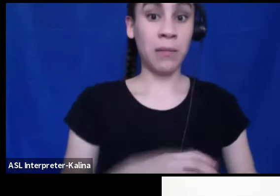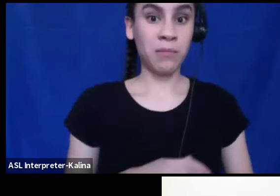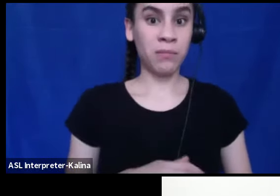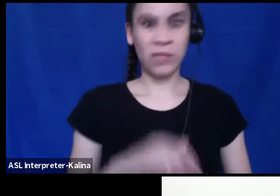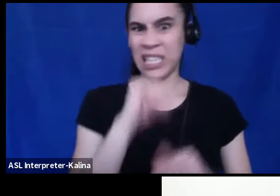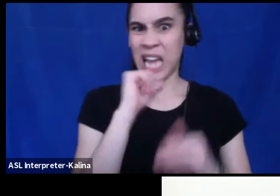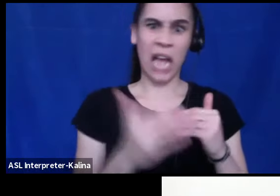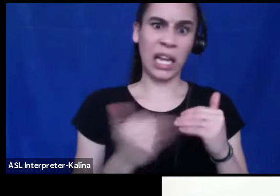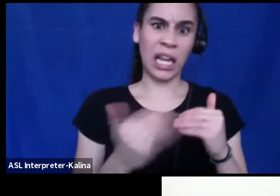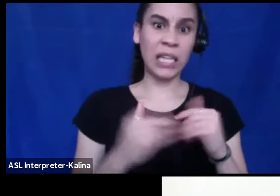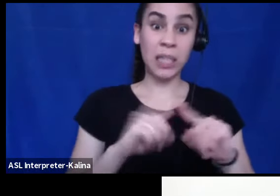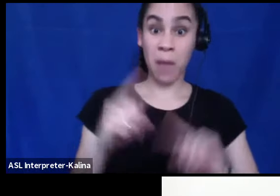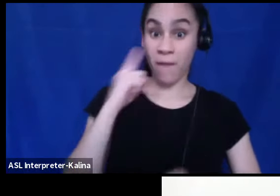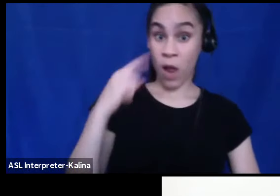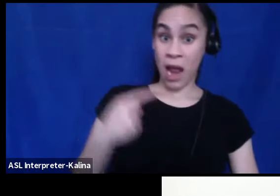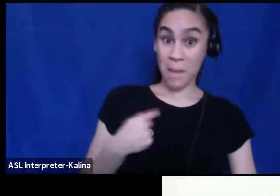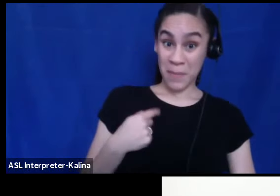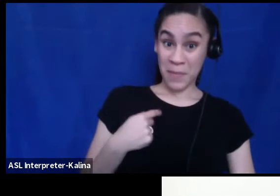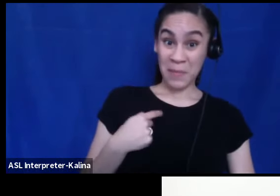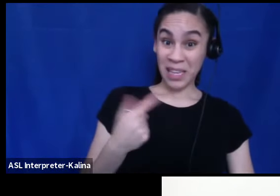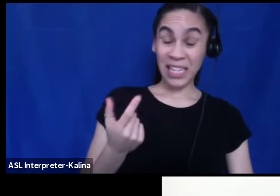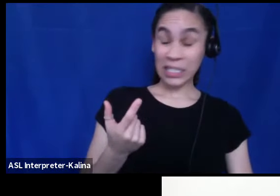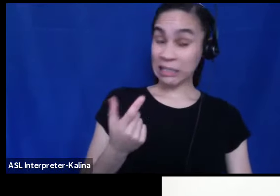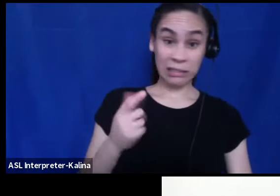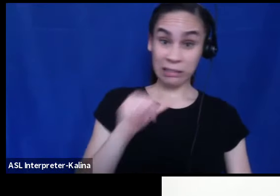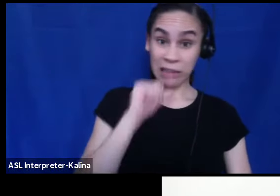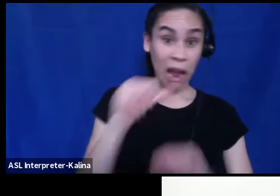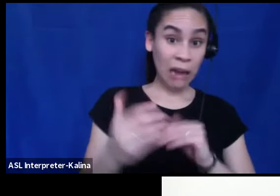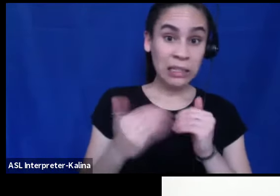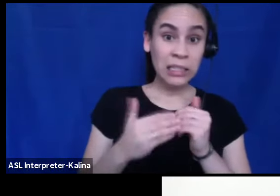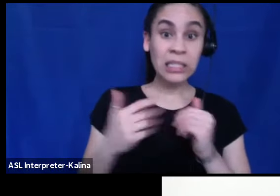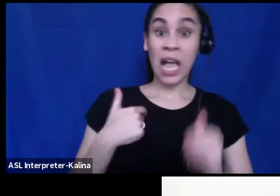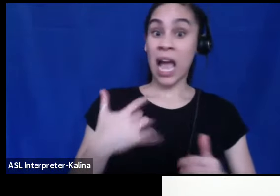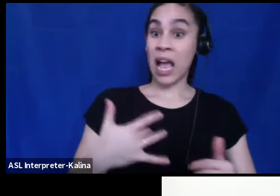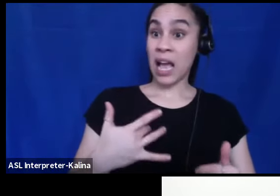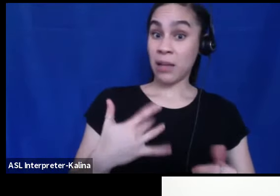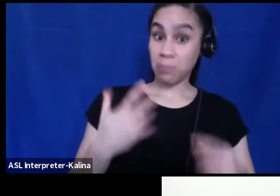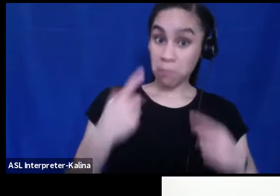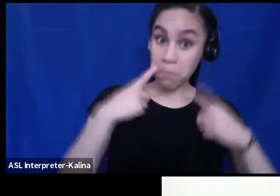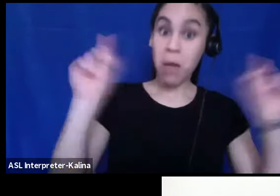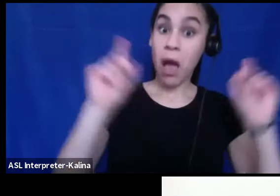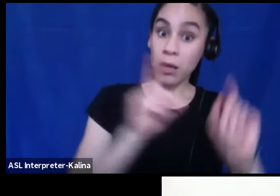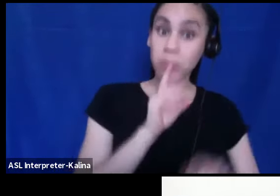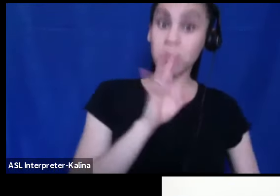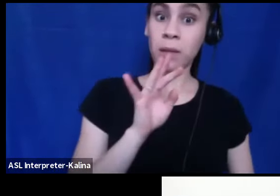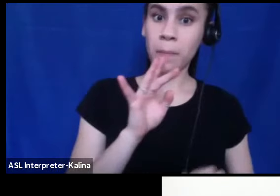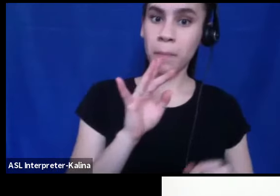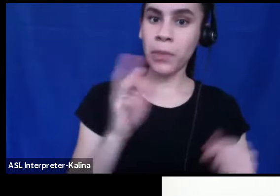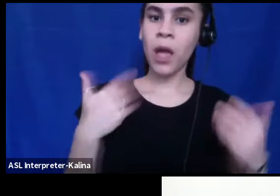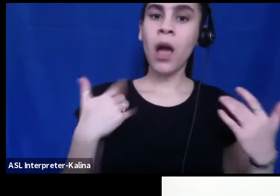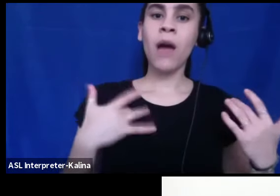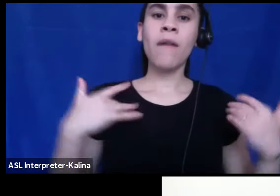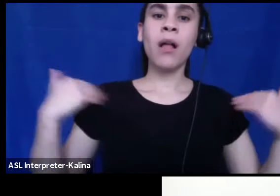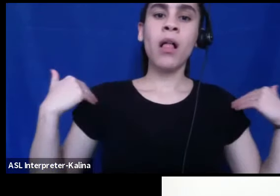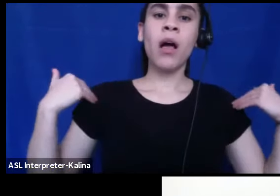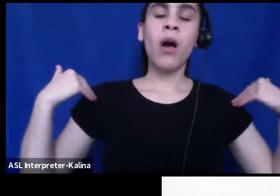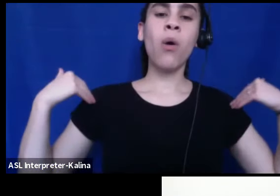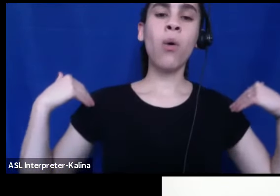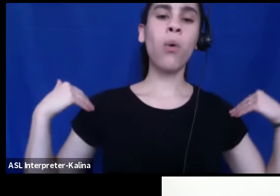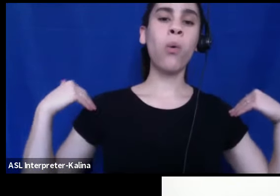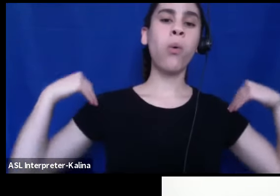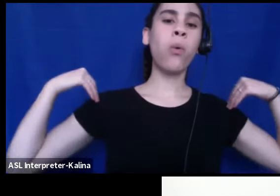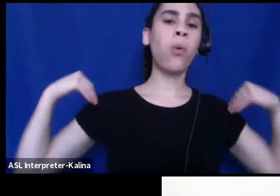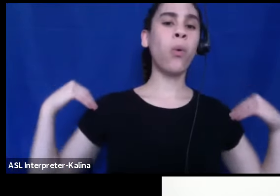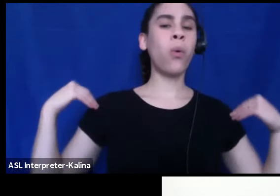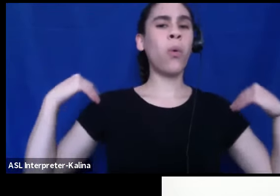man, it felt like a weight came off of me. I felt really like, oh, it's okay. Like, why have I been hiding this for